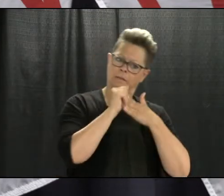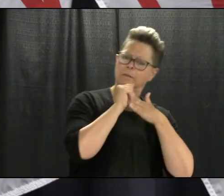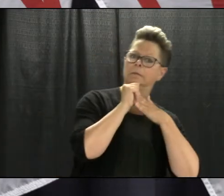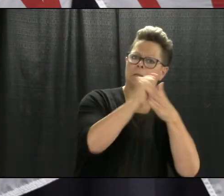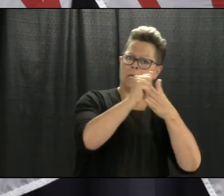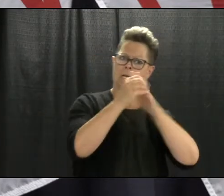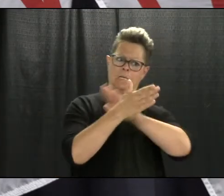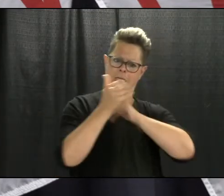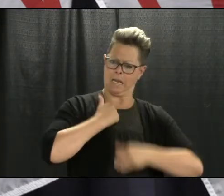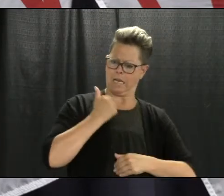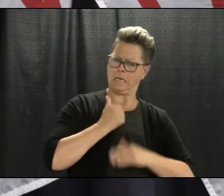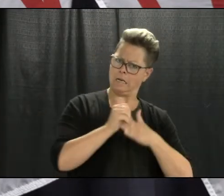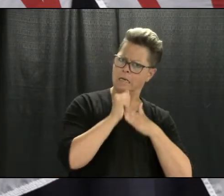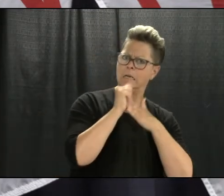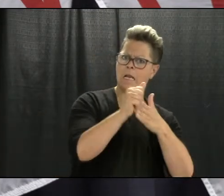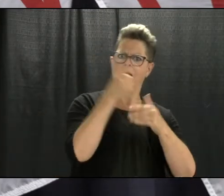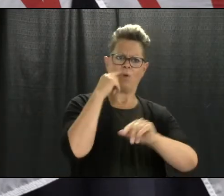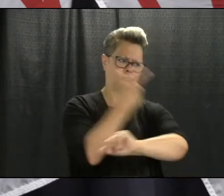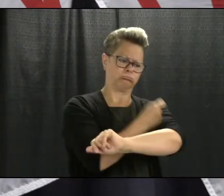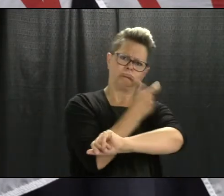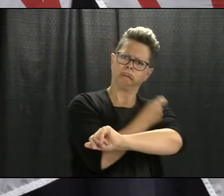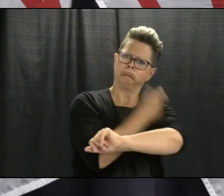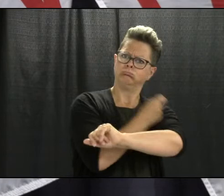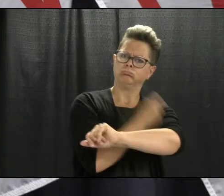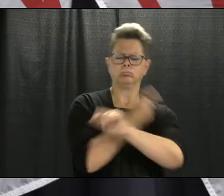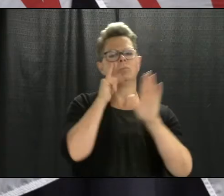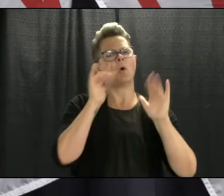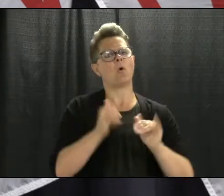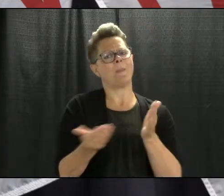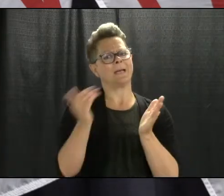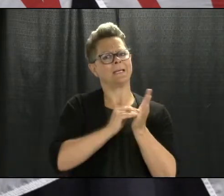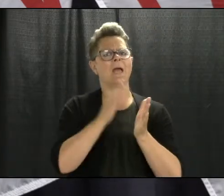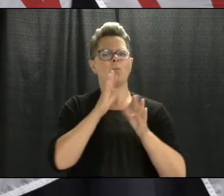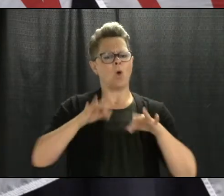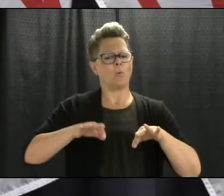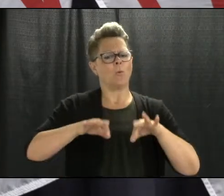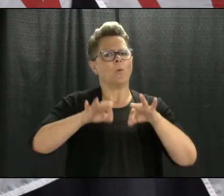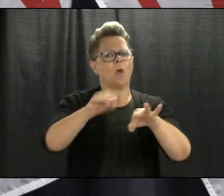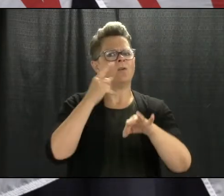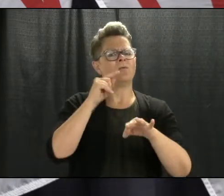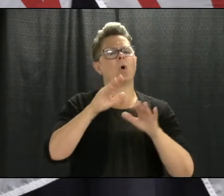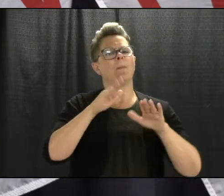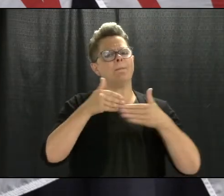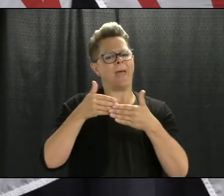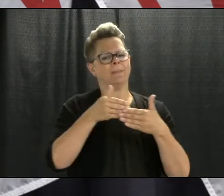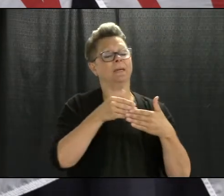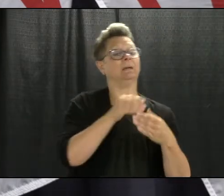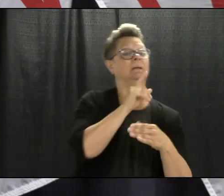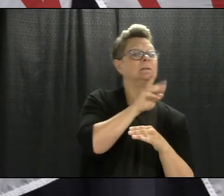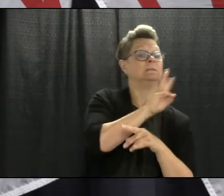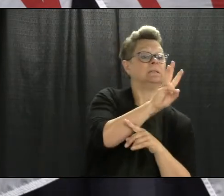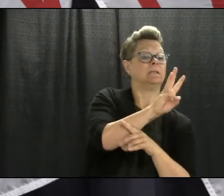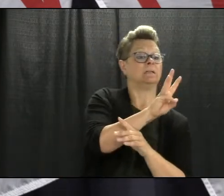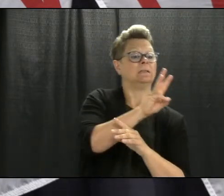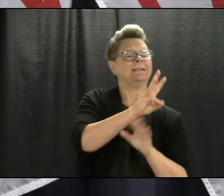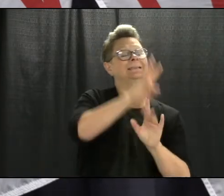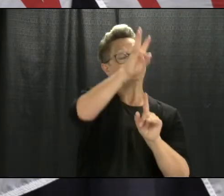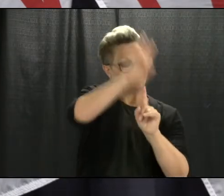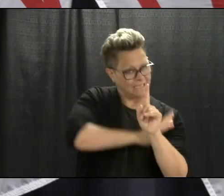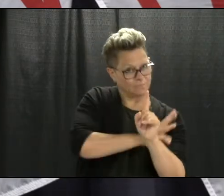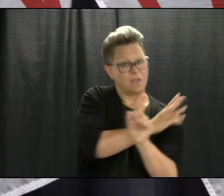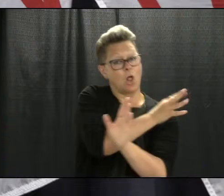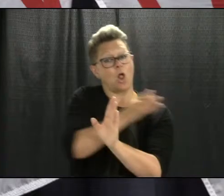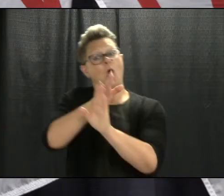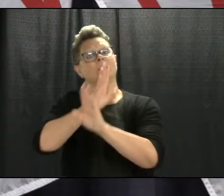vaccinations and hope to see the same strong uptake for this pediatric vaccine. There are just under 18,000 children in this age group that are now eligible